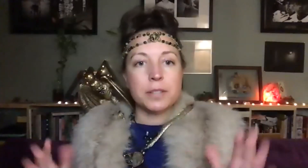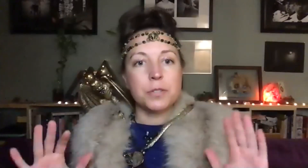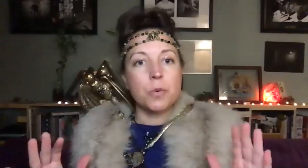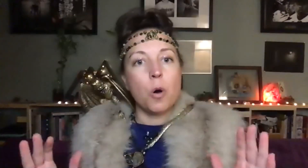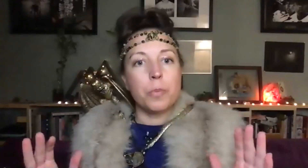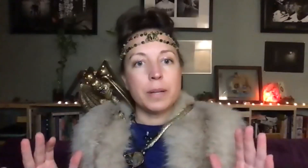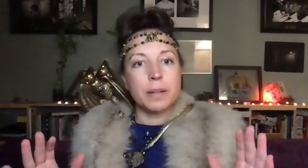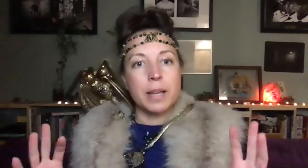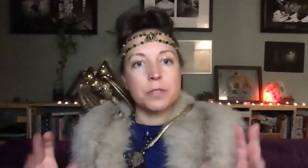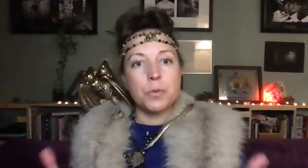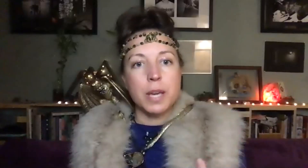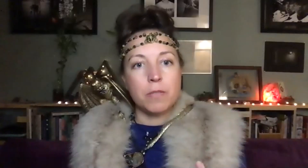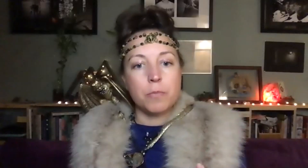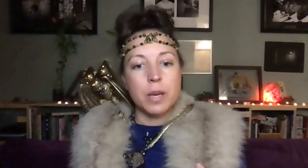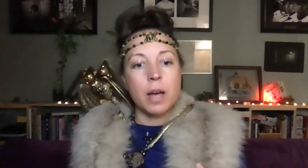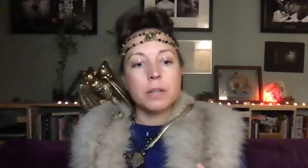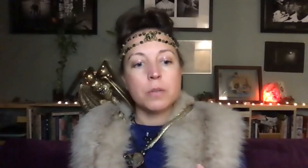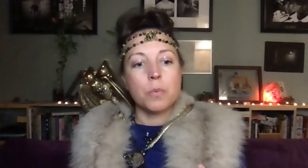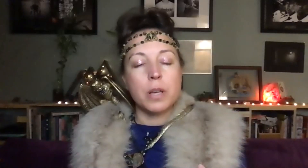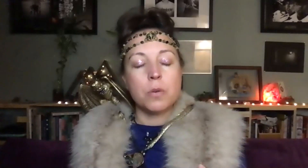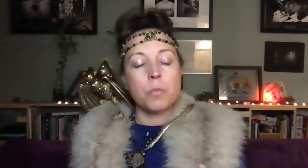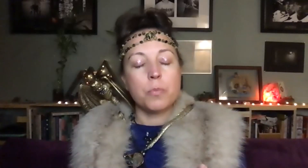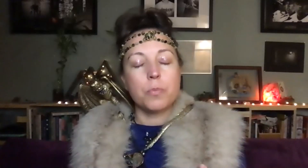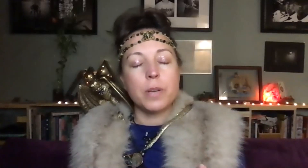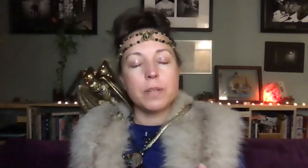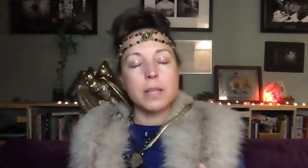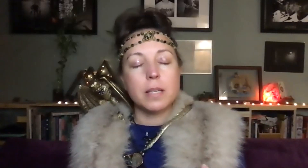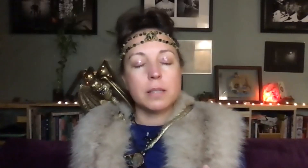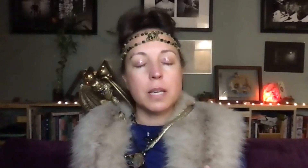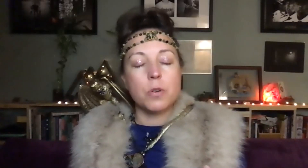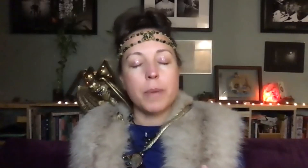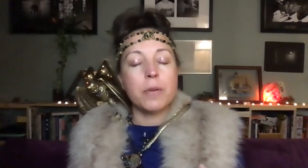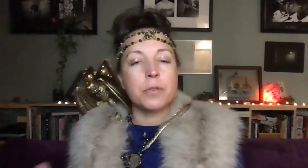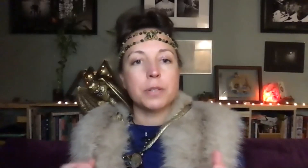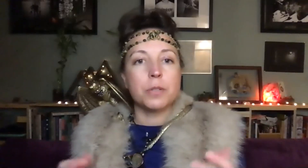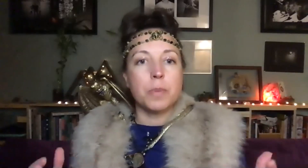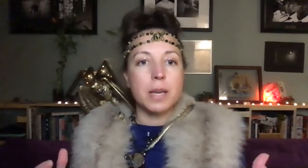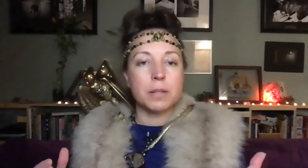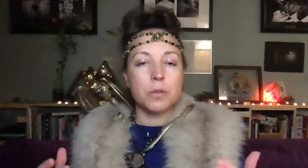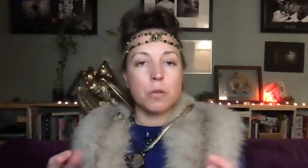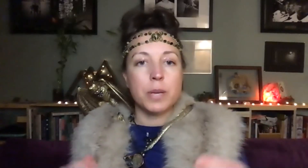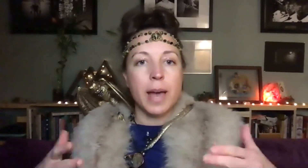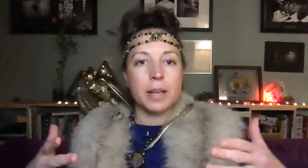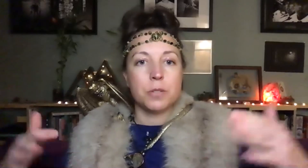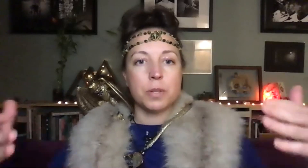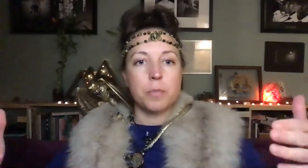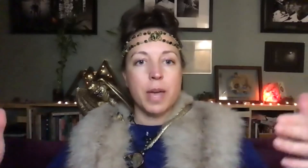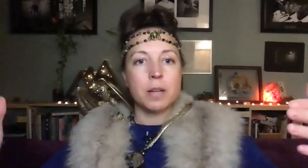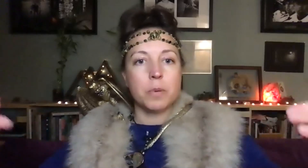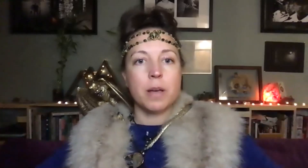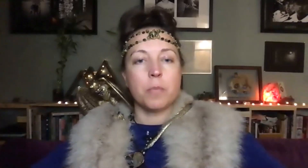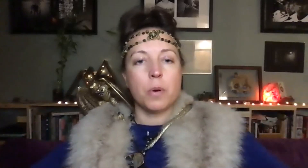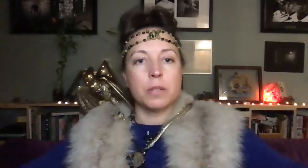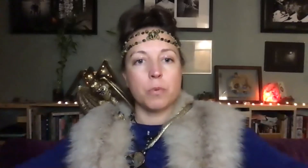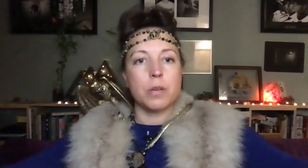being asked to open and to give beyond what you previously conceived your boundaries to be. So you're being asked to